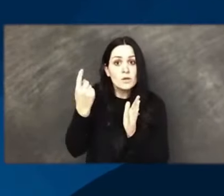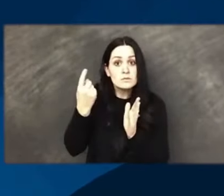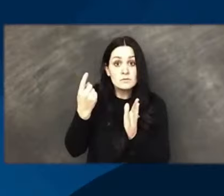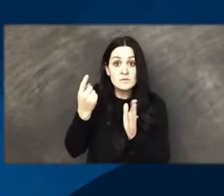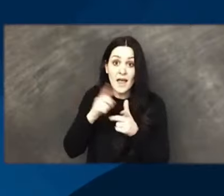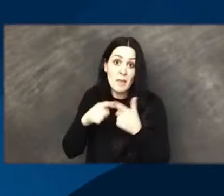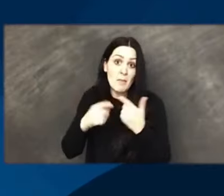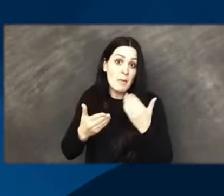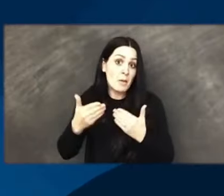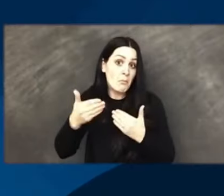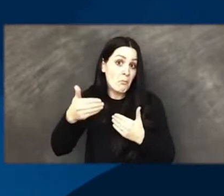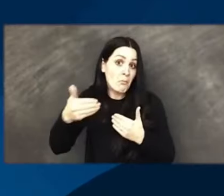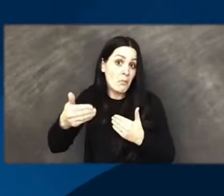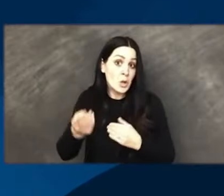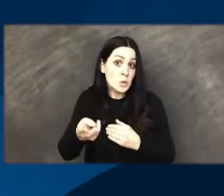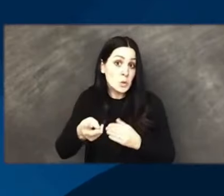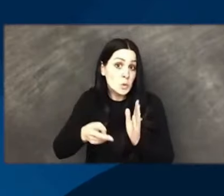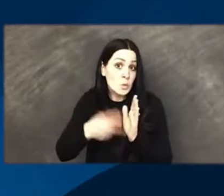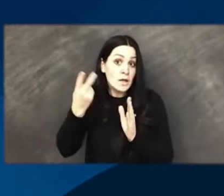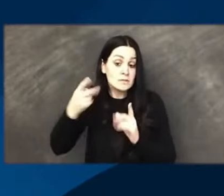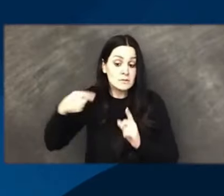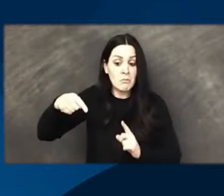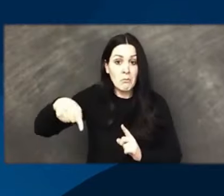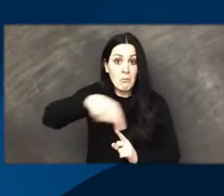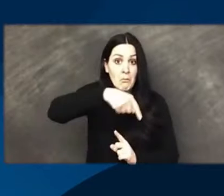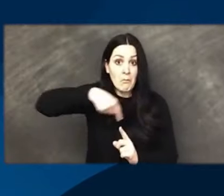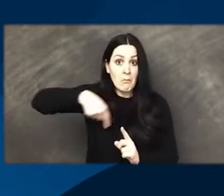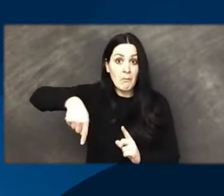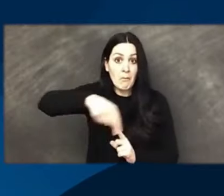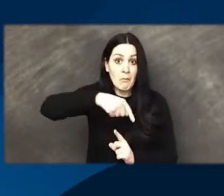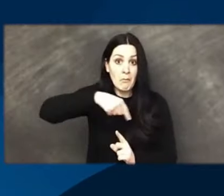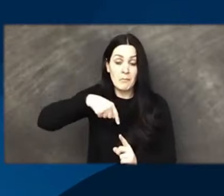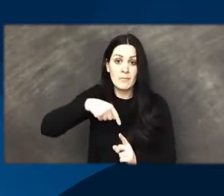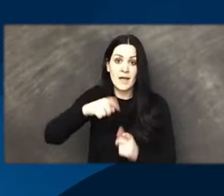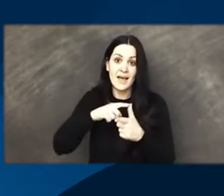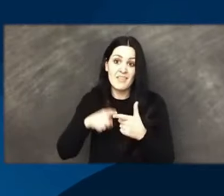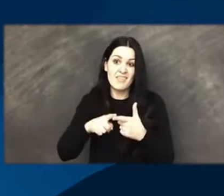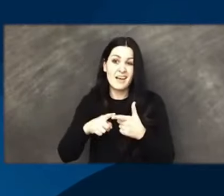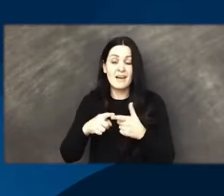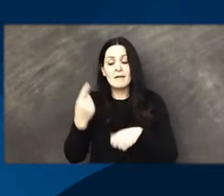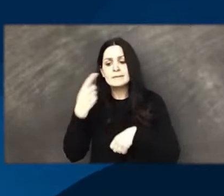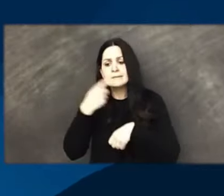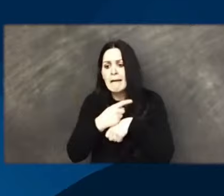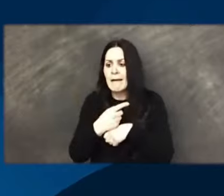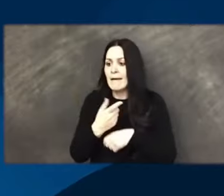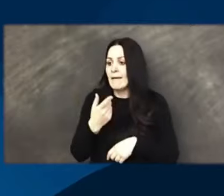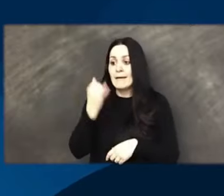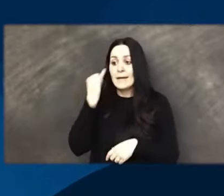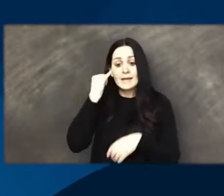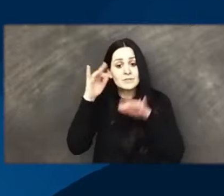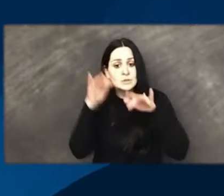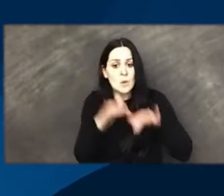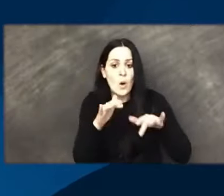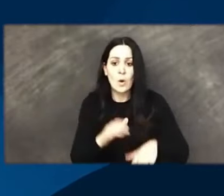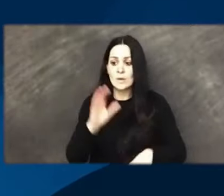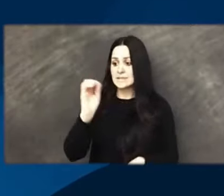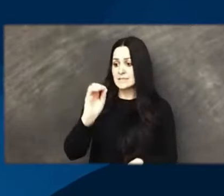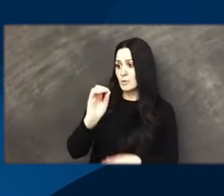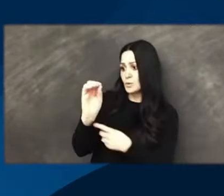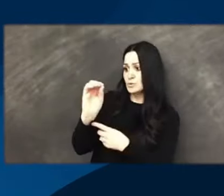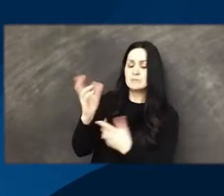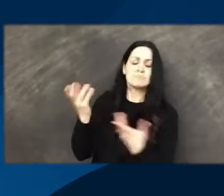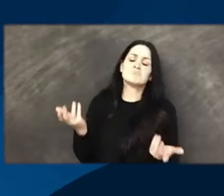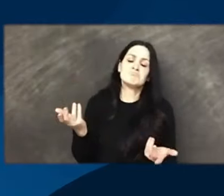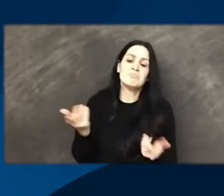block twice. And on that day where it's 0 degrees and snowing all day, you miss a couple of days. And that's the best you can do, not to be too hard